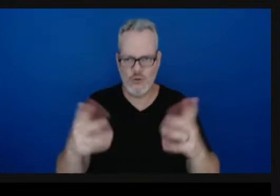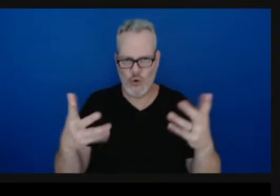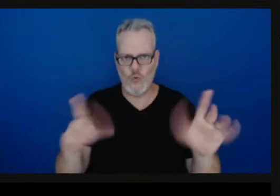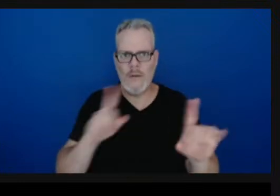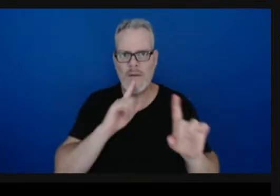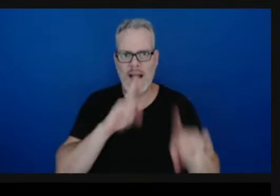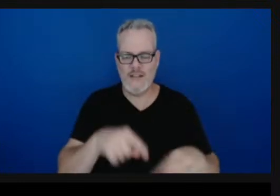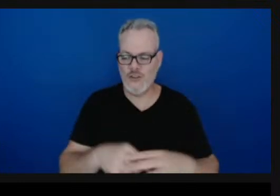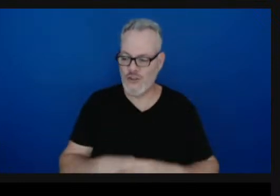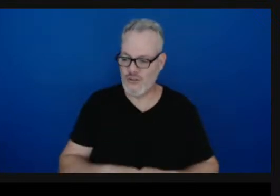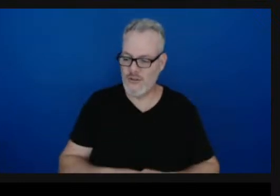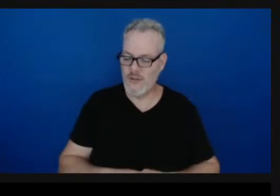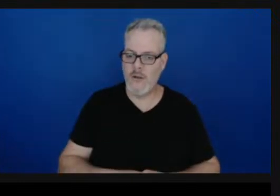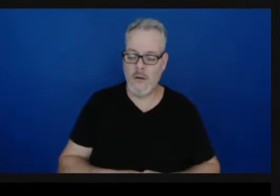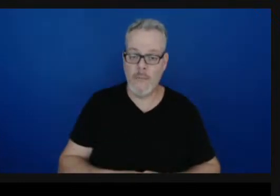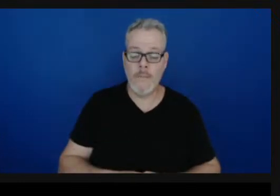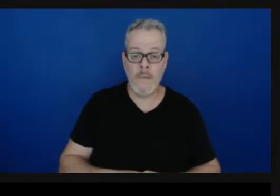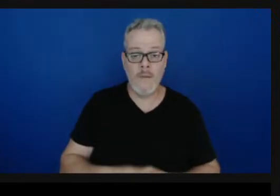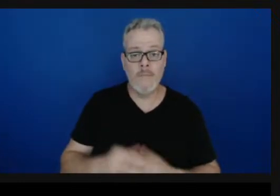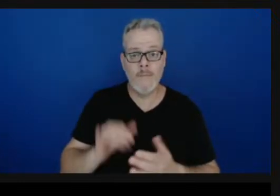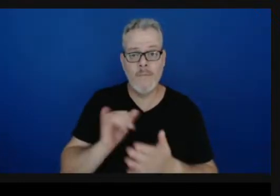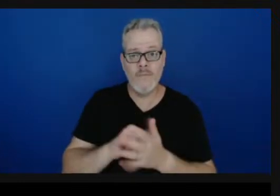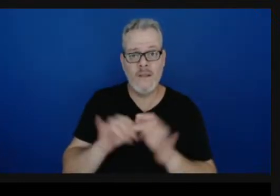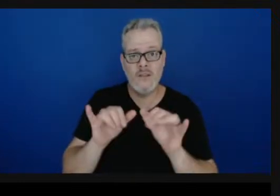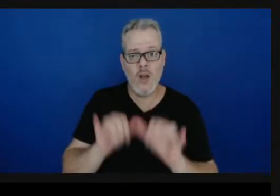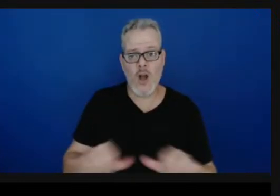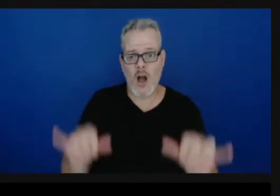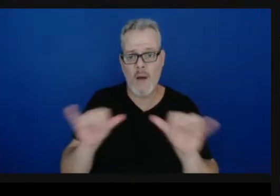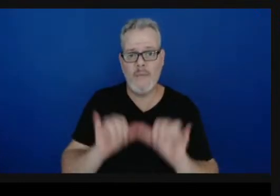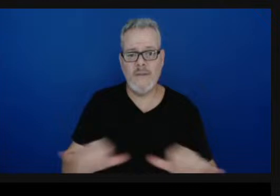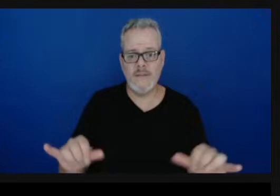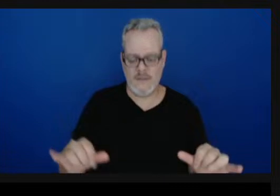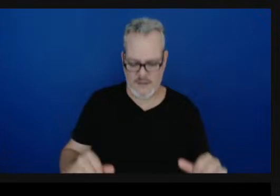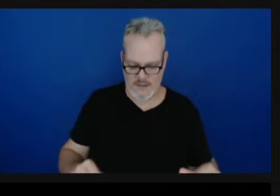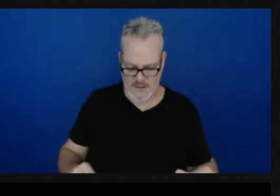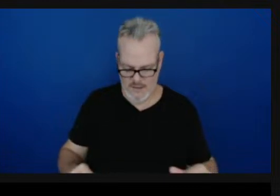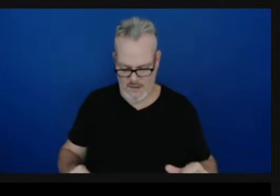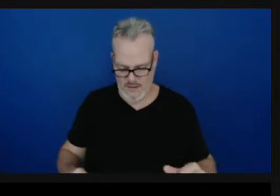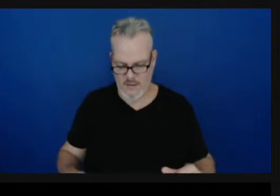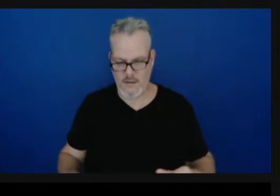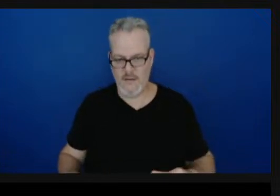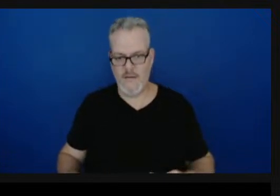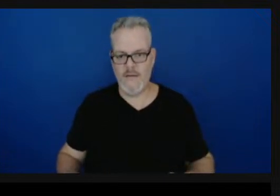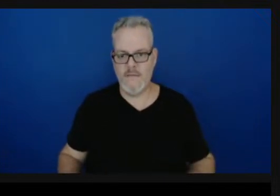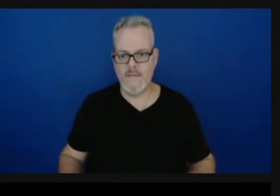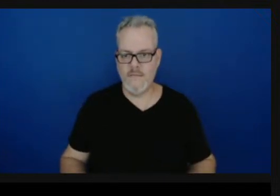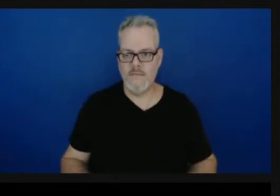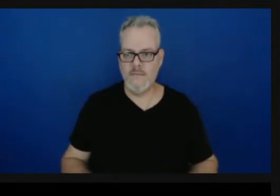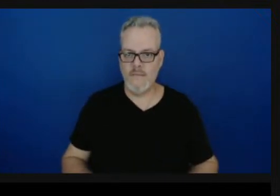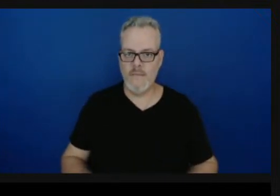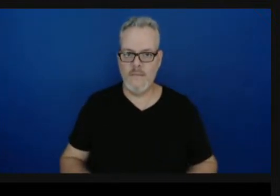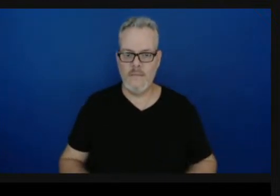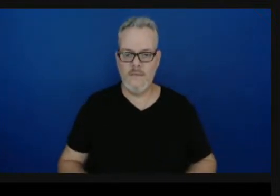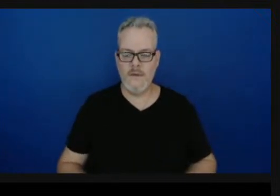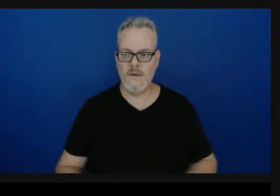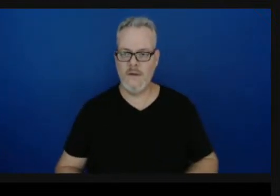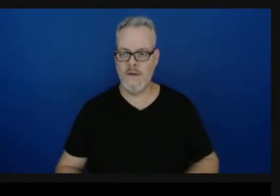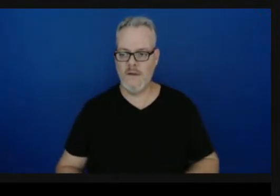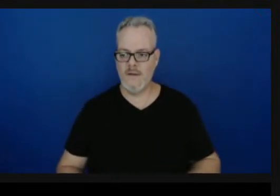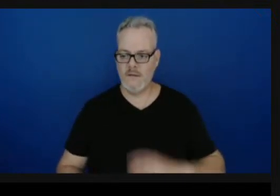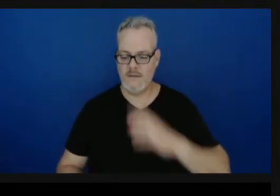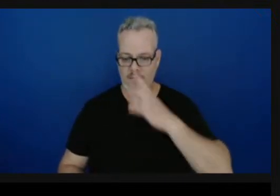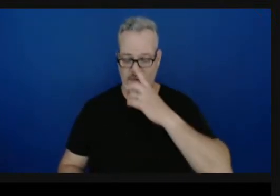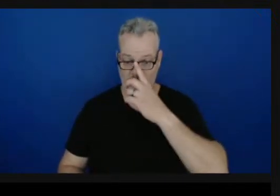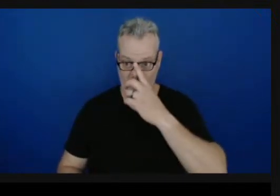No, that's a good question. So it's pretty common for, let me see if I can get that video back up here again. It's pretty common for